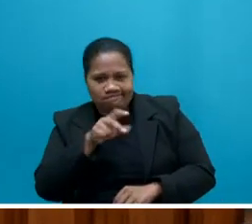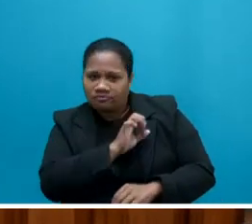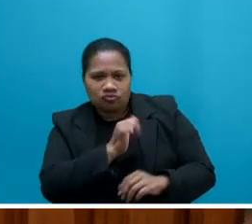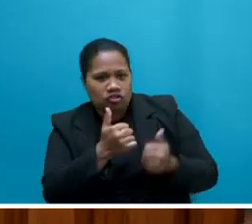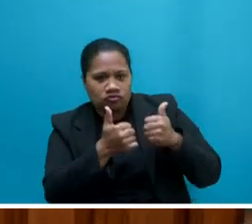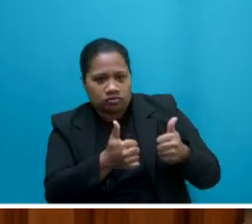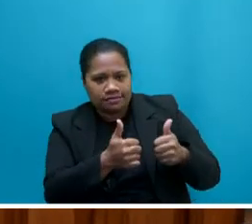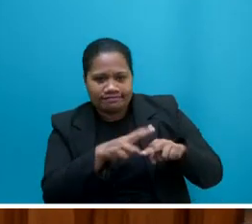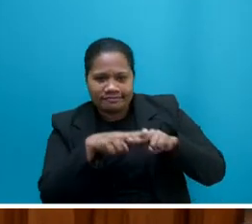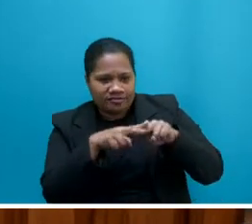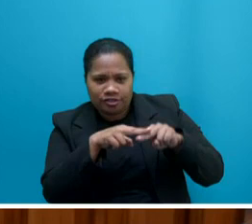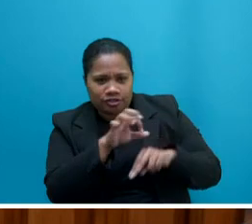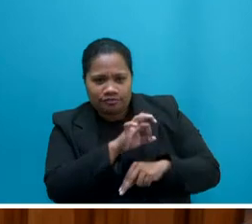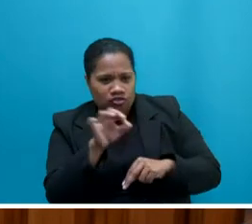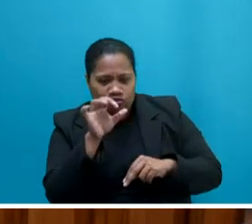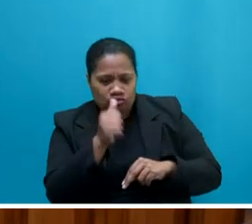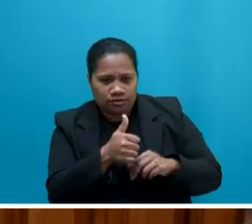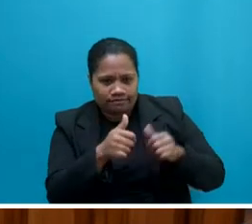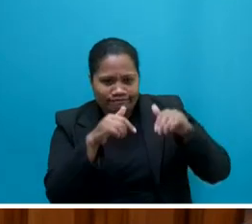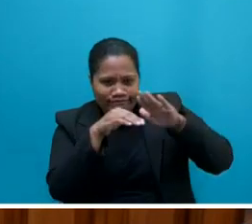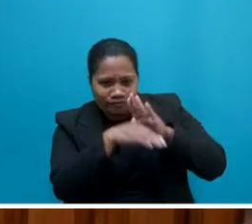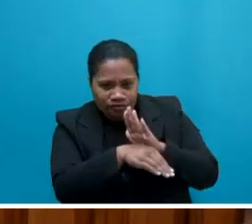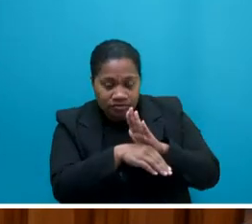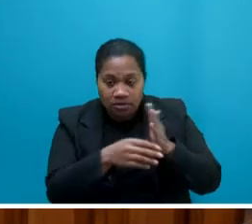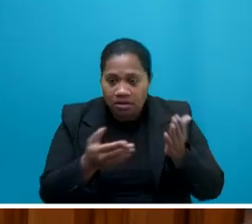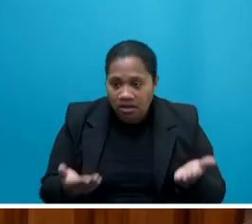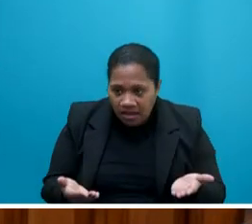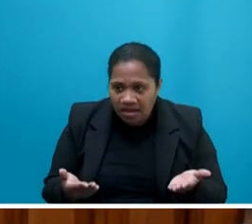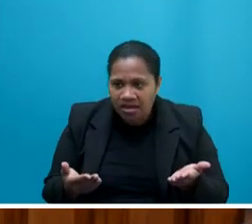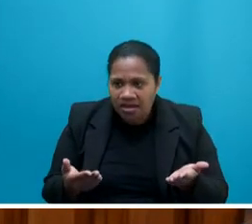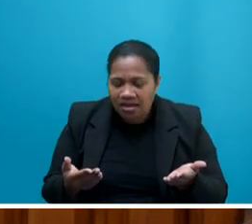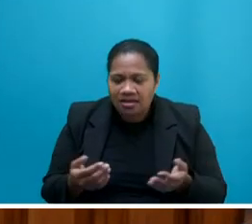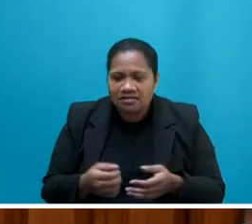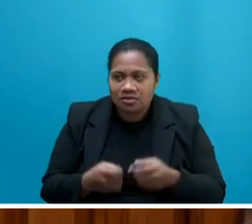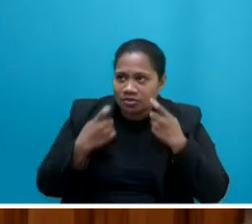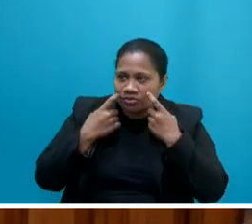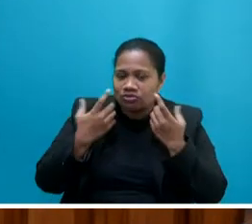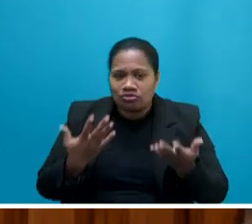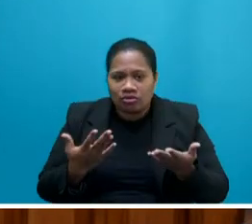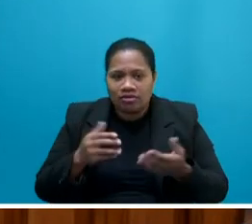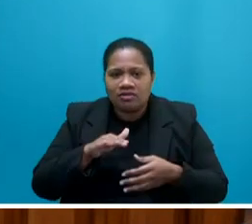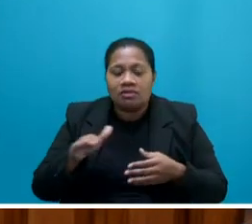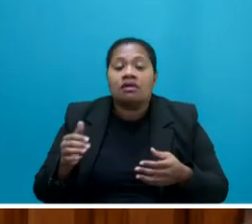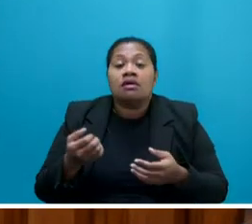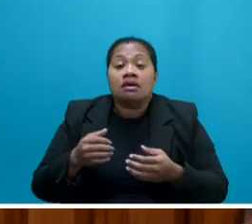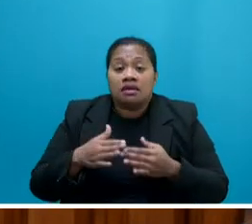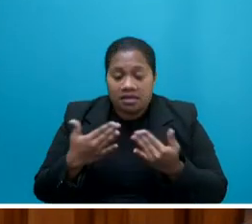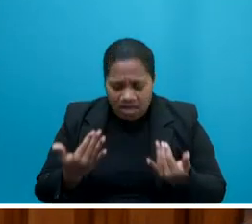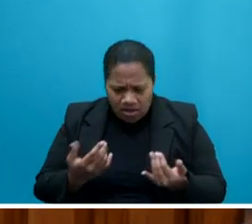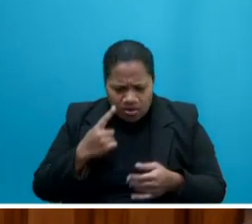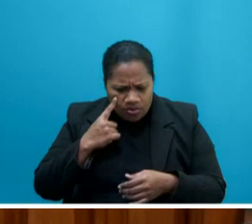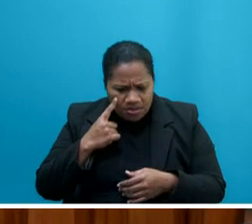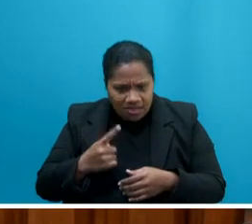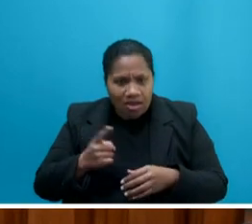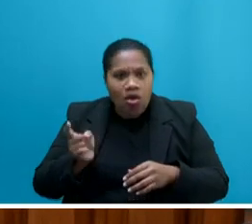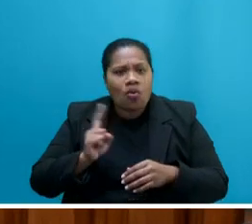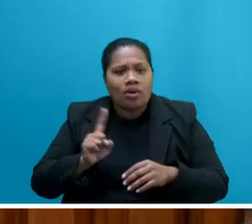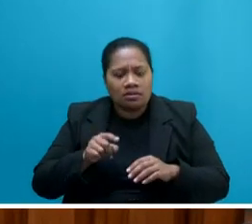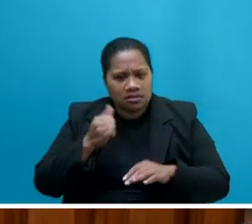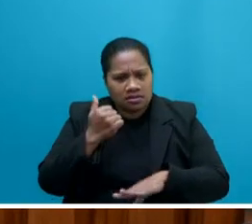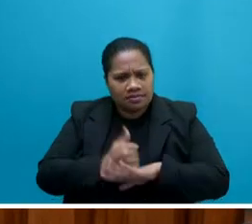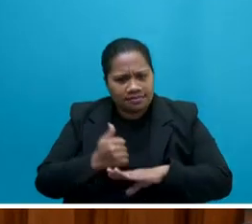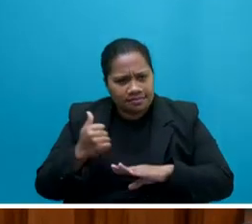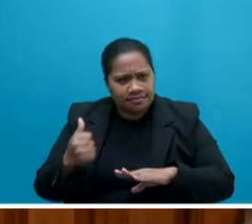same. Mr. Speaker, sir, now let us look at the remedial action taken by this government